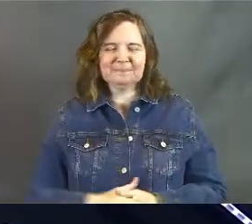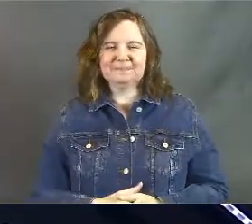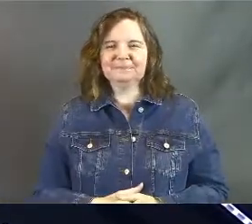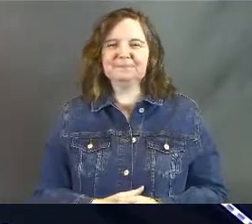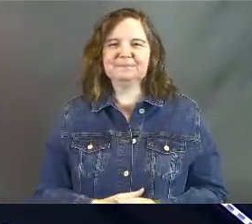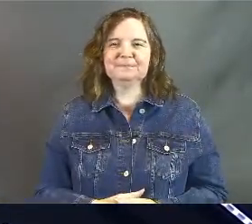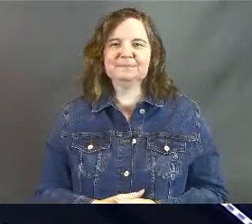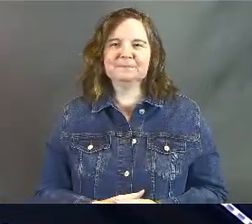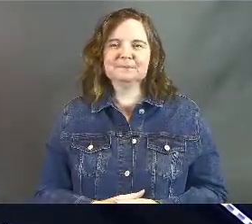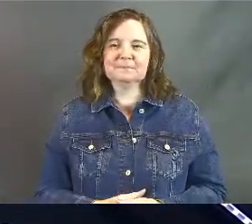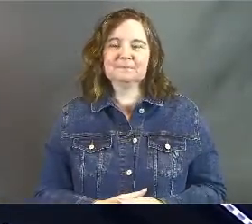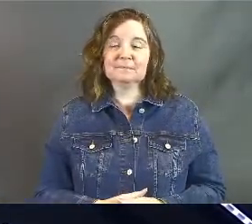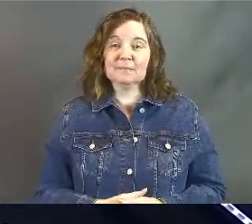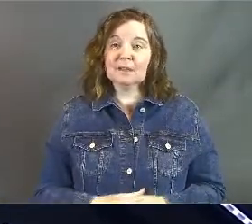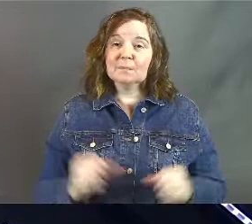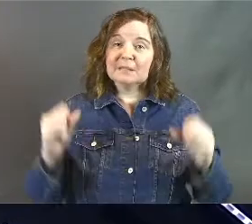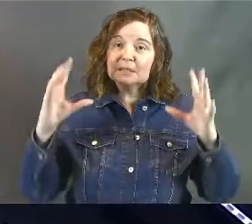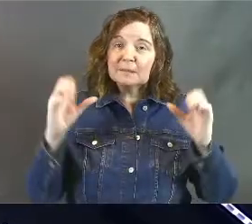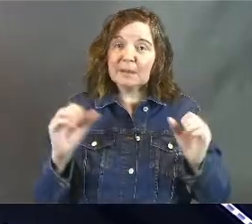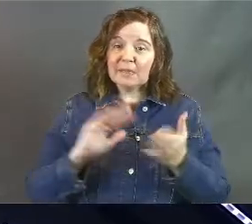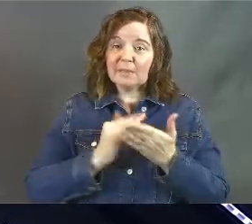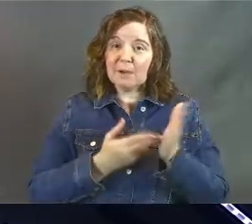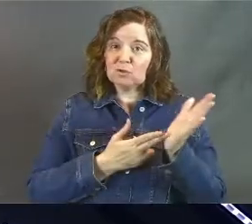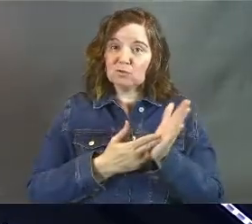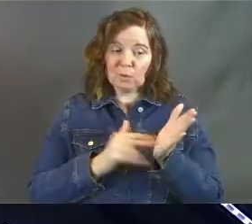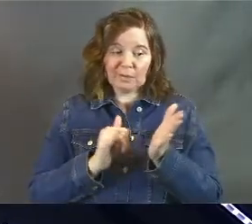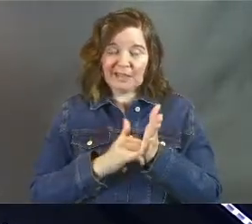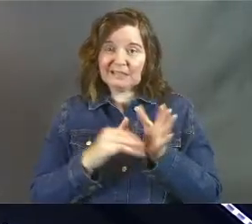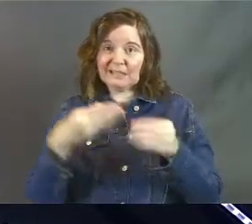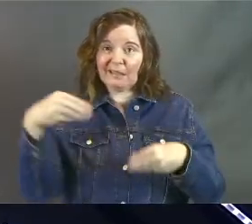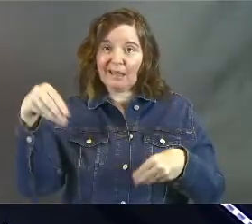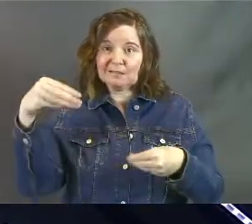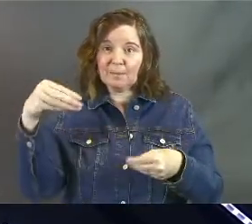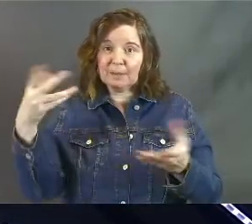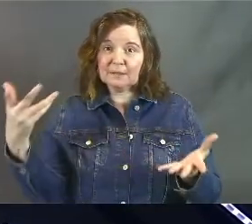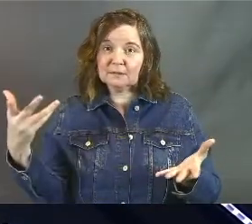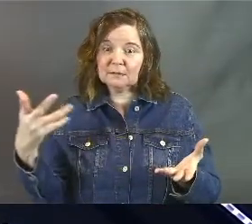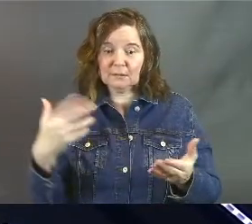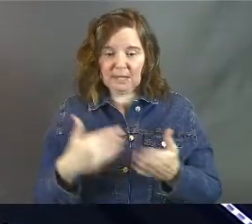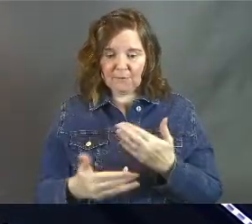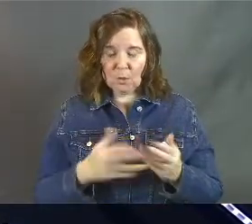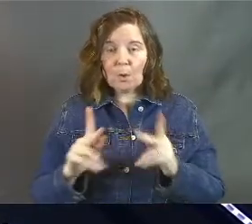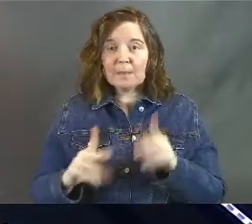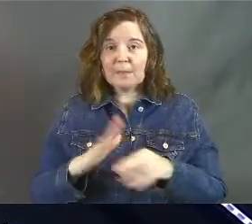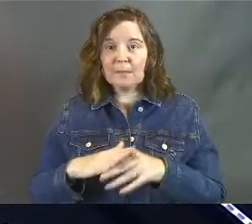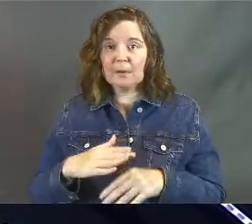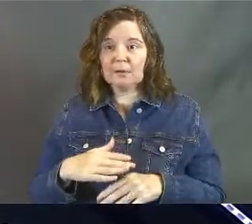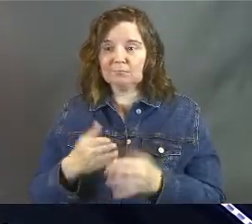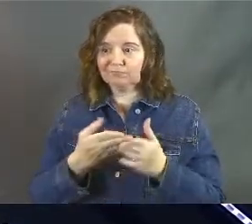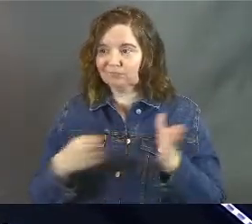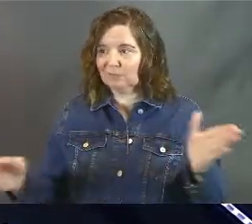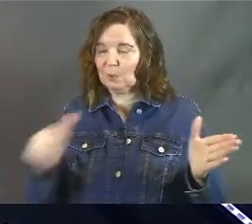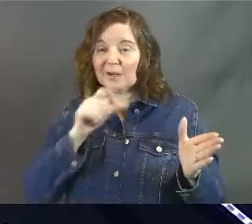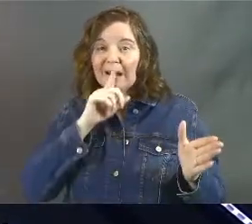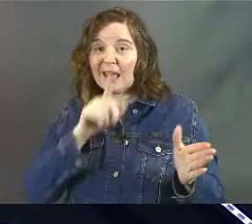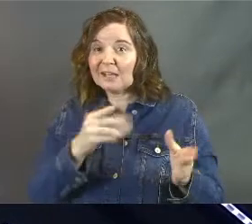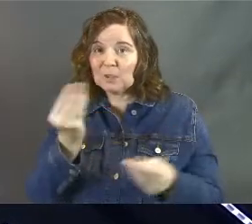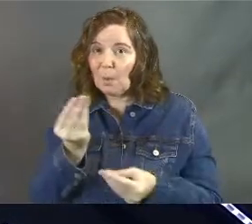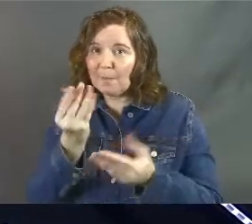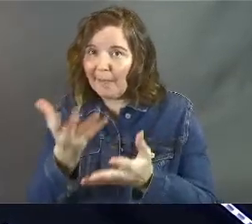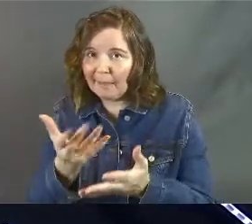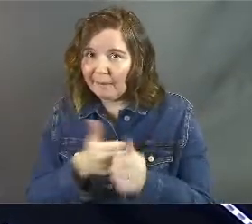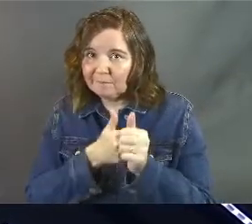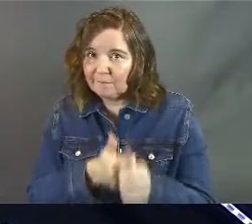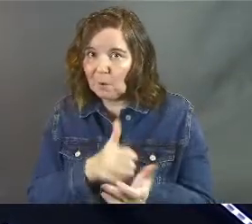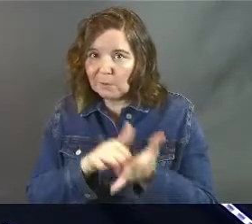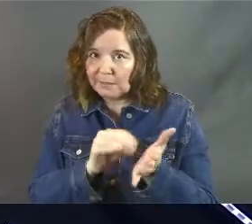Isn't it amazing the amount of truth that is in that document? even though people on a widespread basis were not actually obeying the